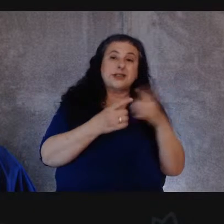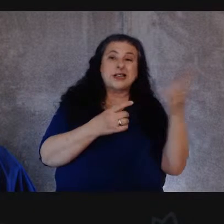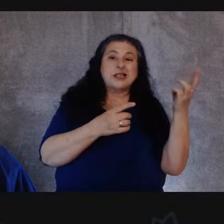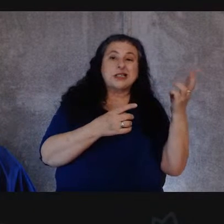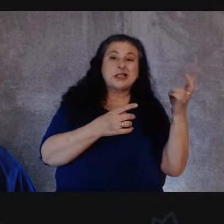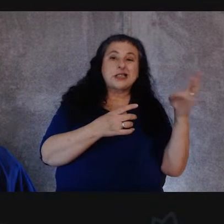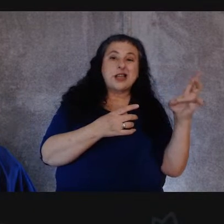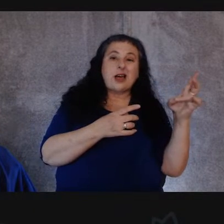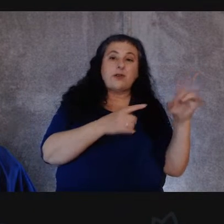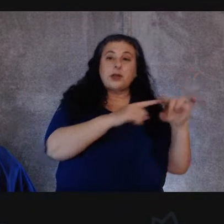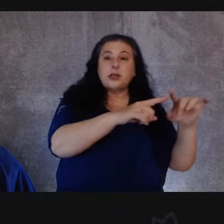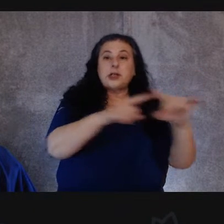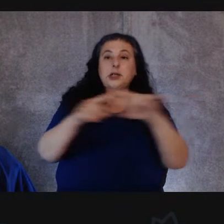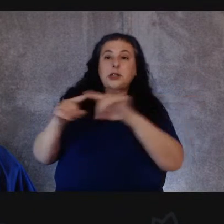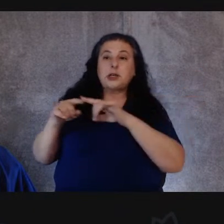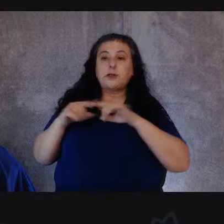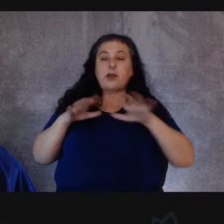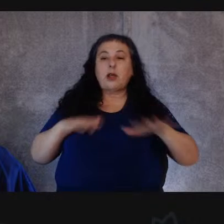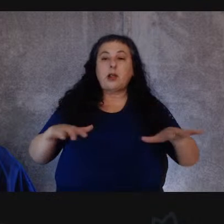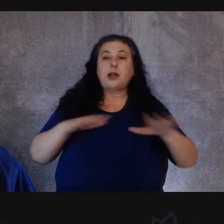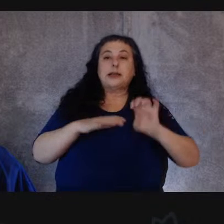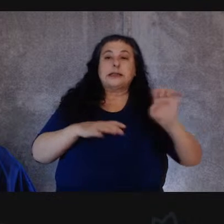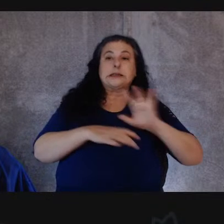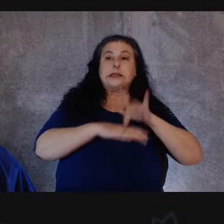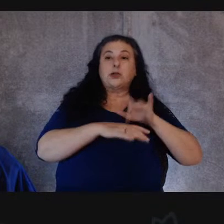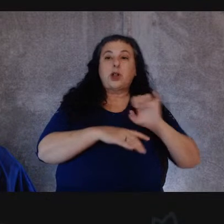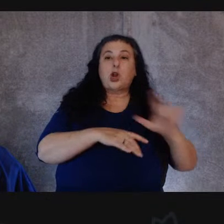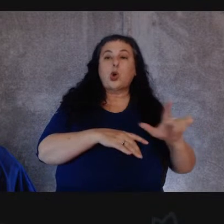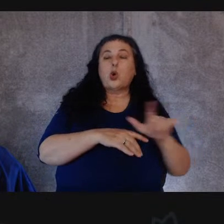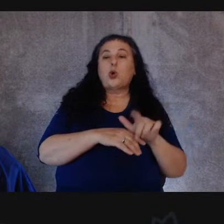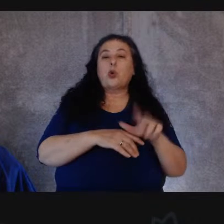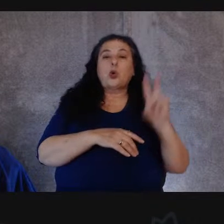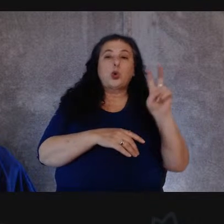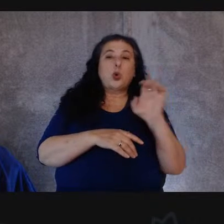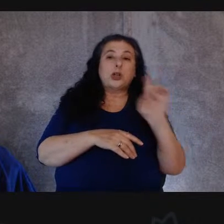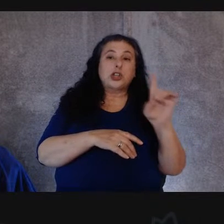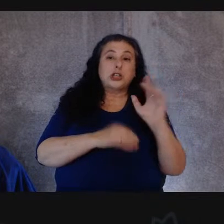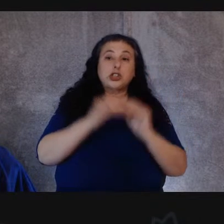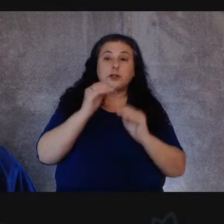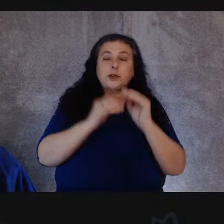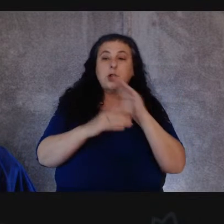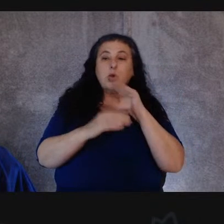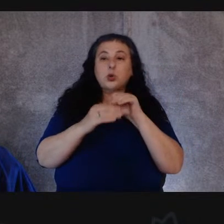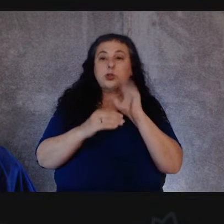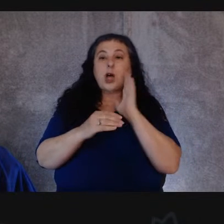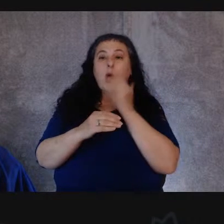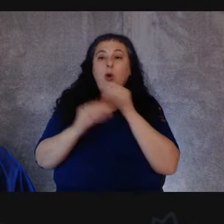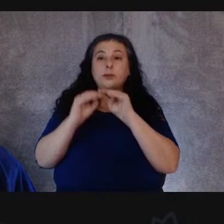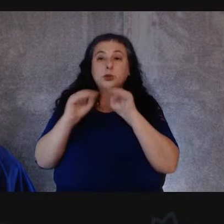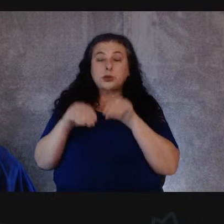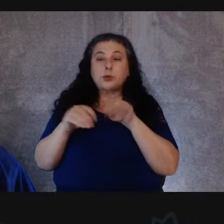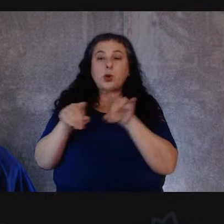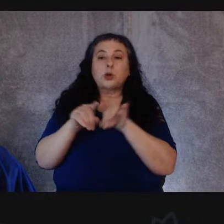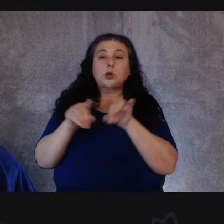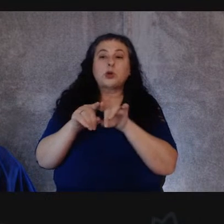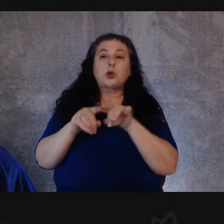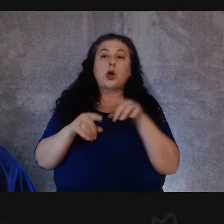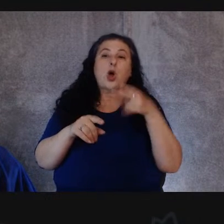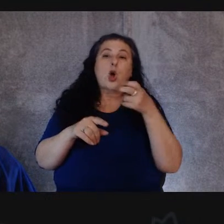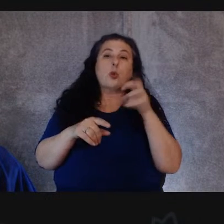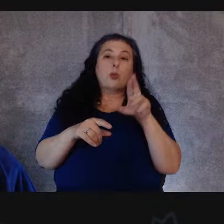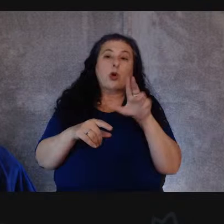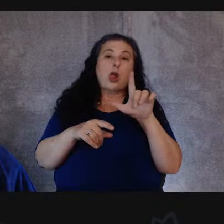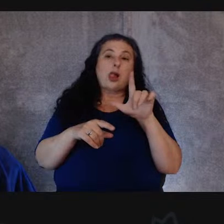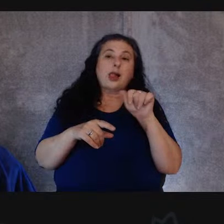preserves here in Champaign County in East Central Illinois, 2 educational facilities, which includes our museum, as well as the Homer Lake Interpretive